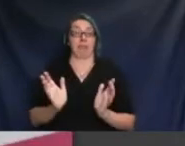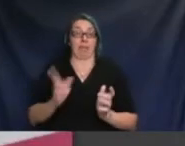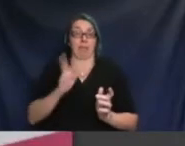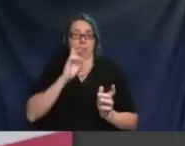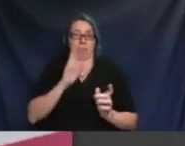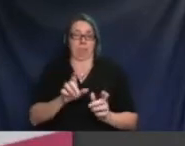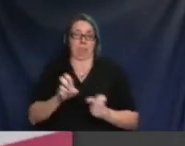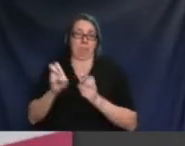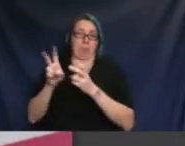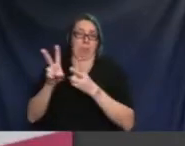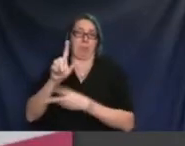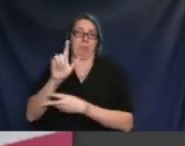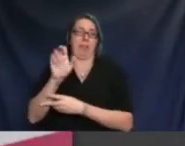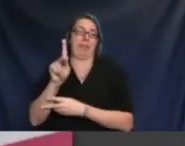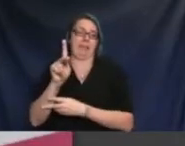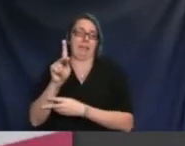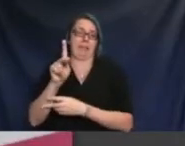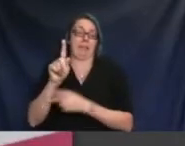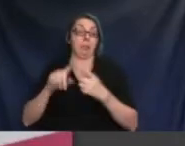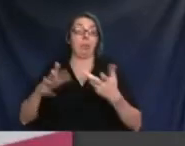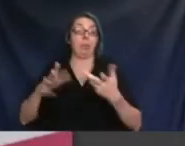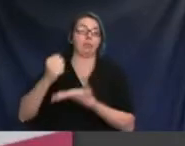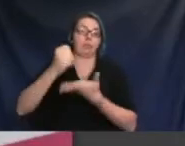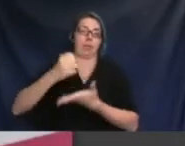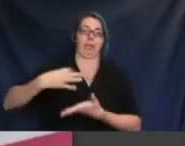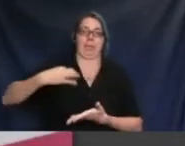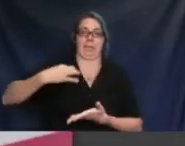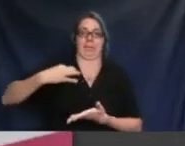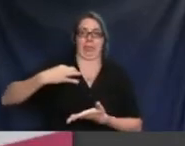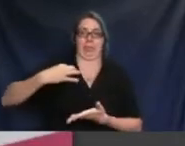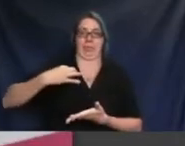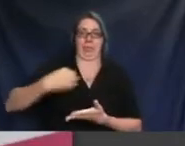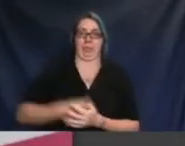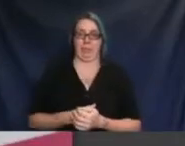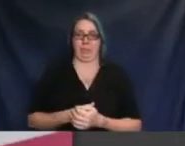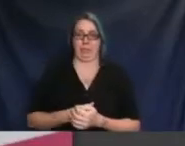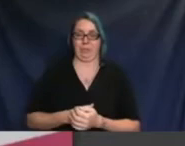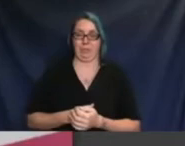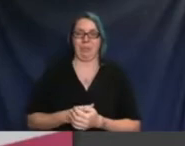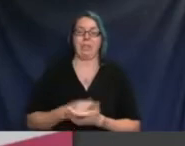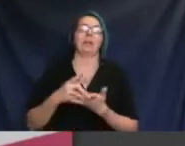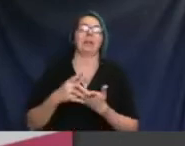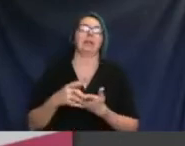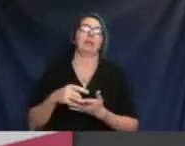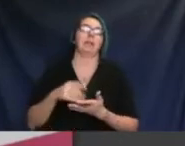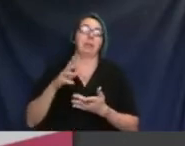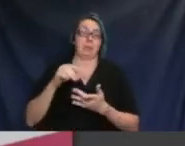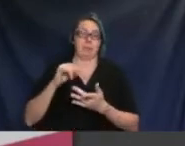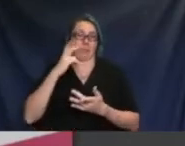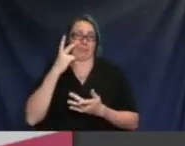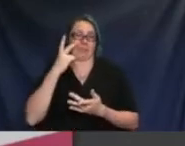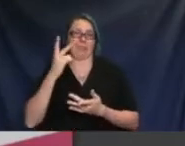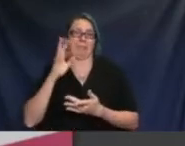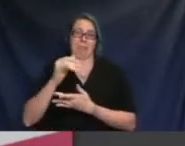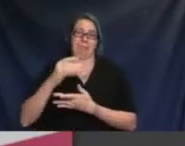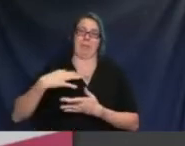is online at the ArtworxTO website, and Mohammed is has also put it up on his screen for us to walk